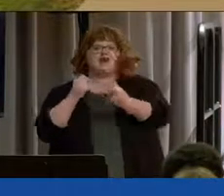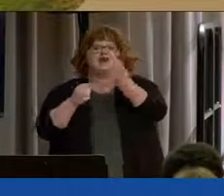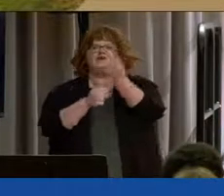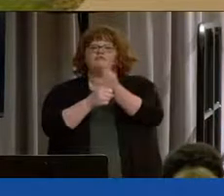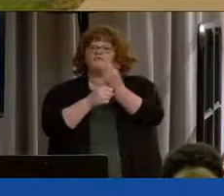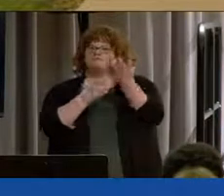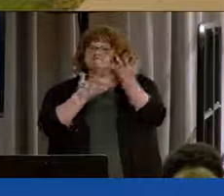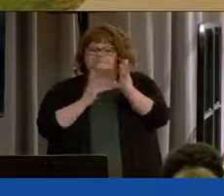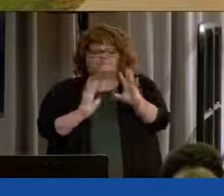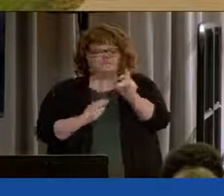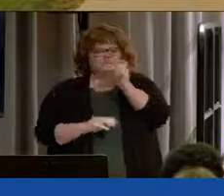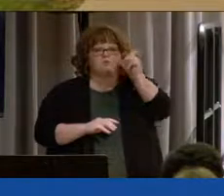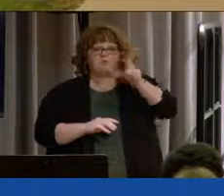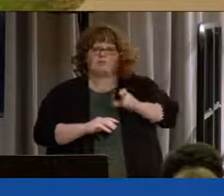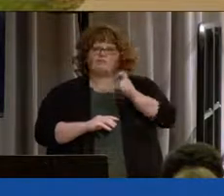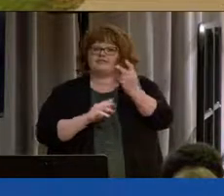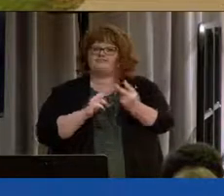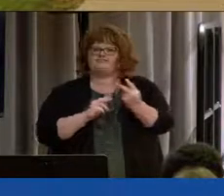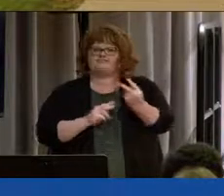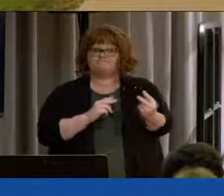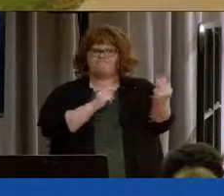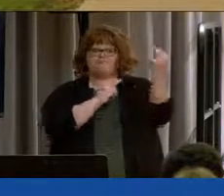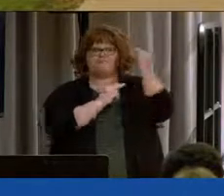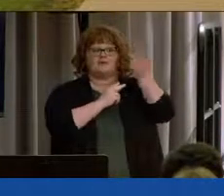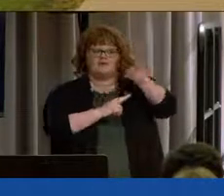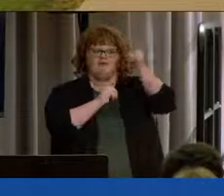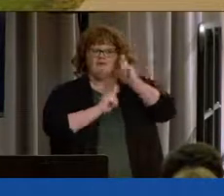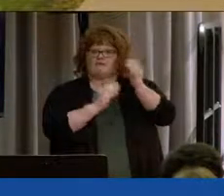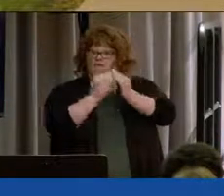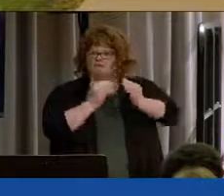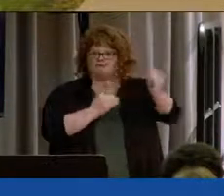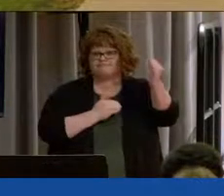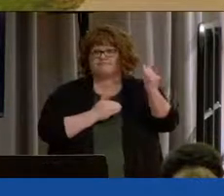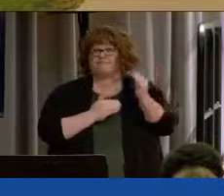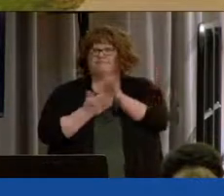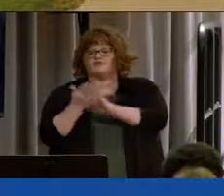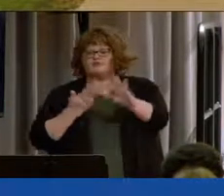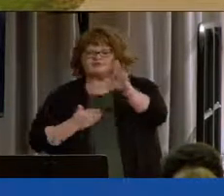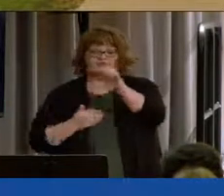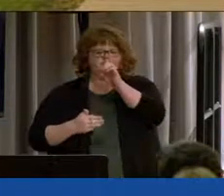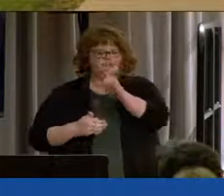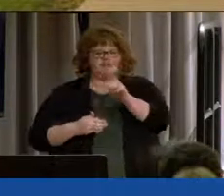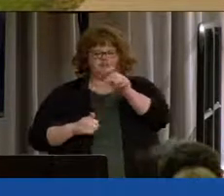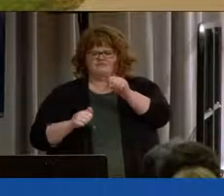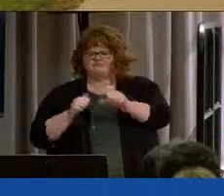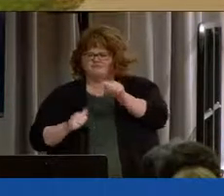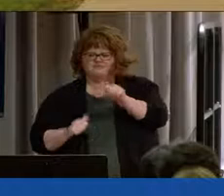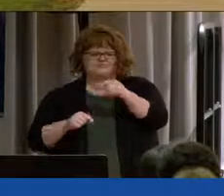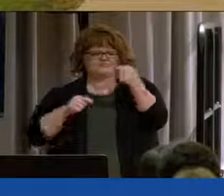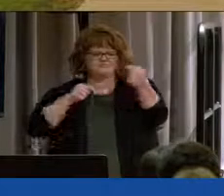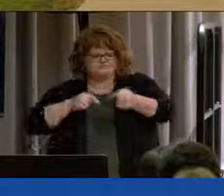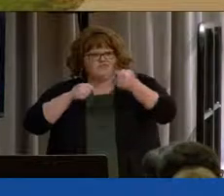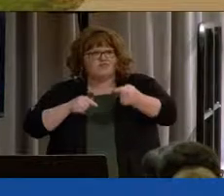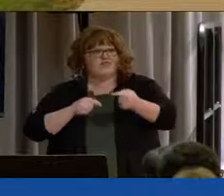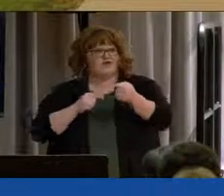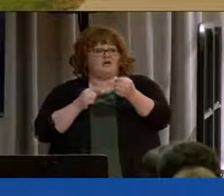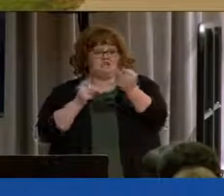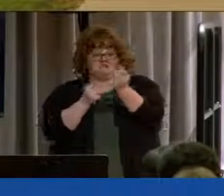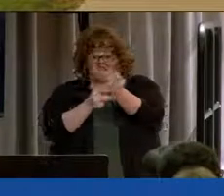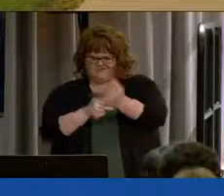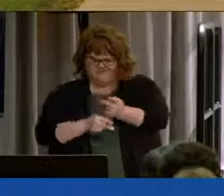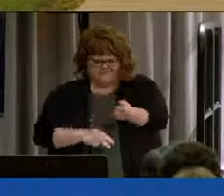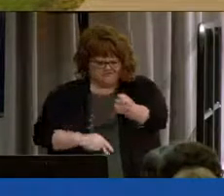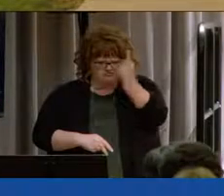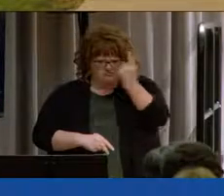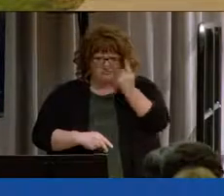this tragedy. Kent State was really struggling to find its way around this tragedy. Certainly